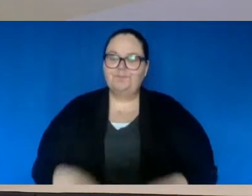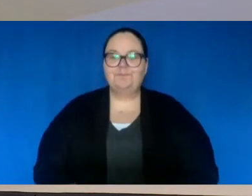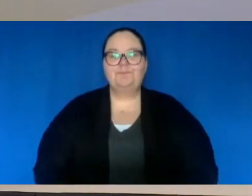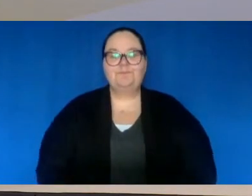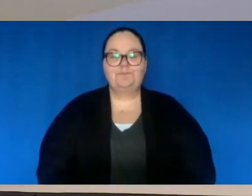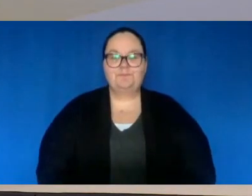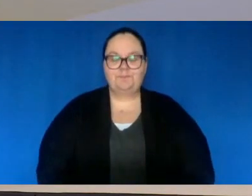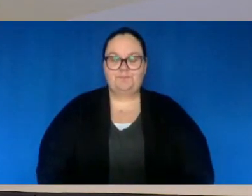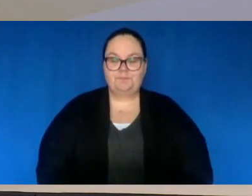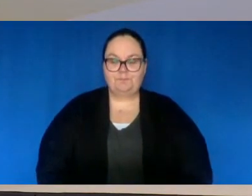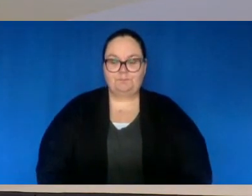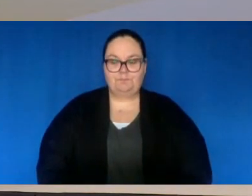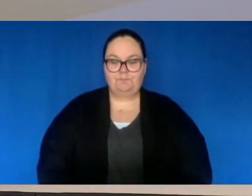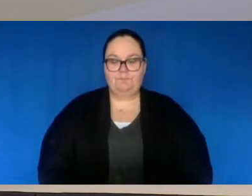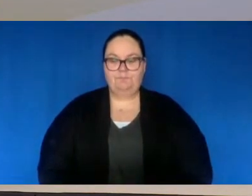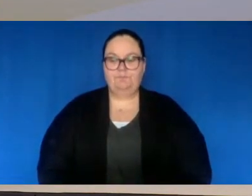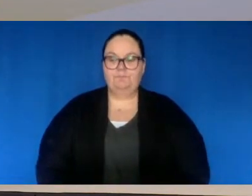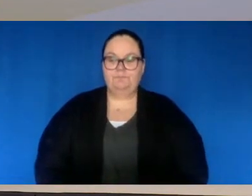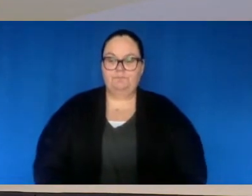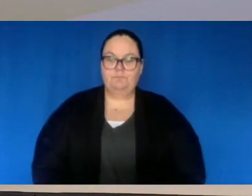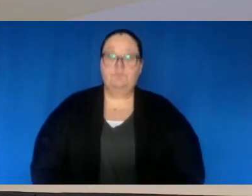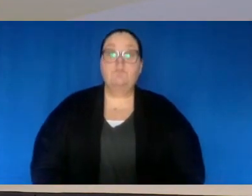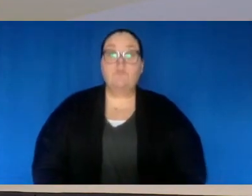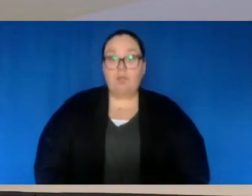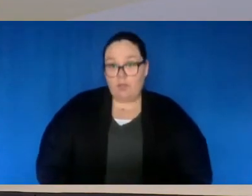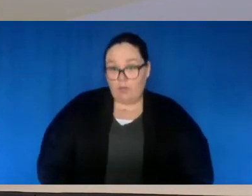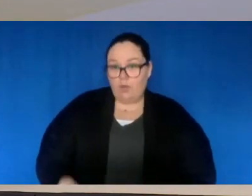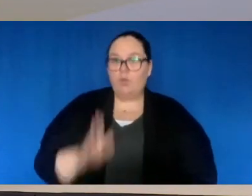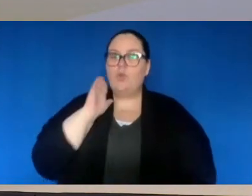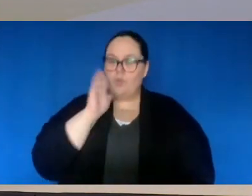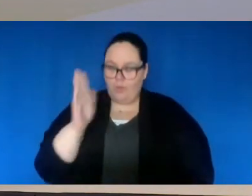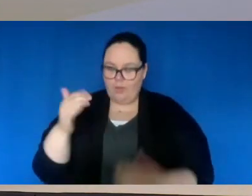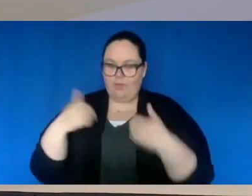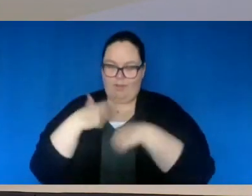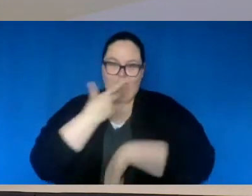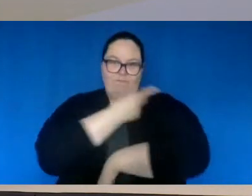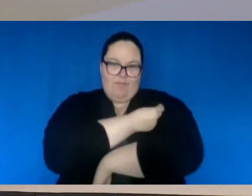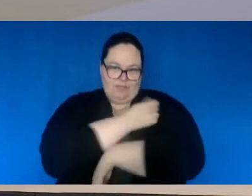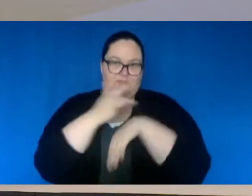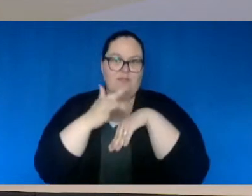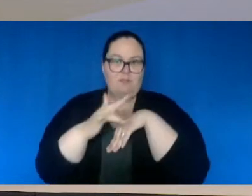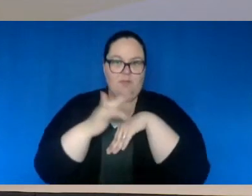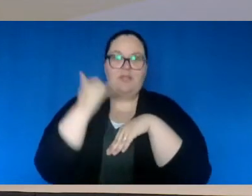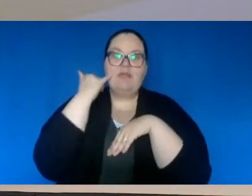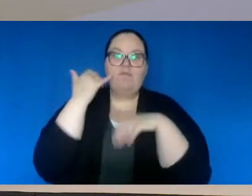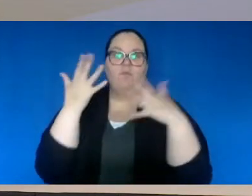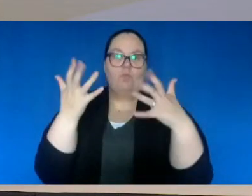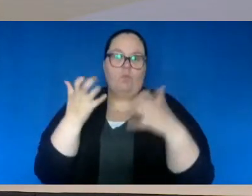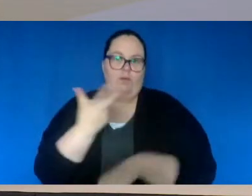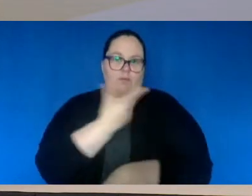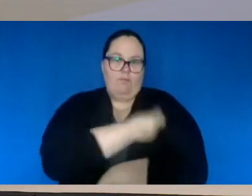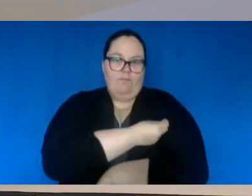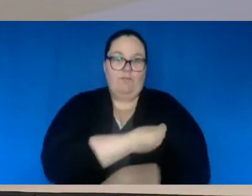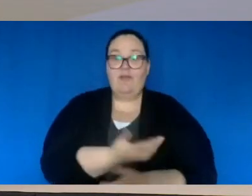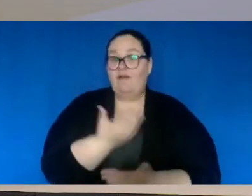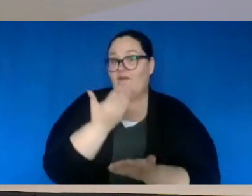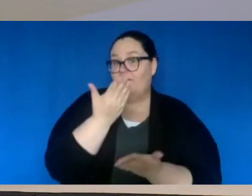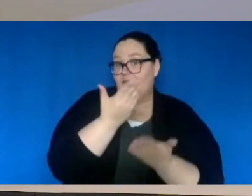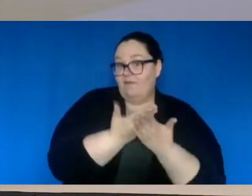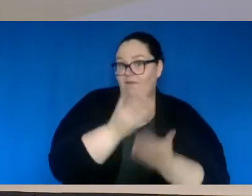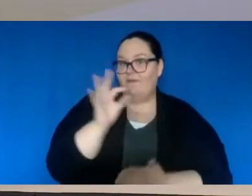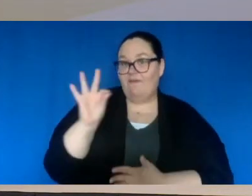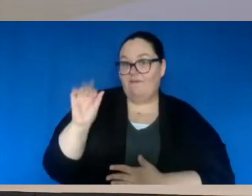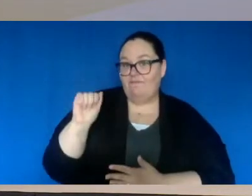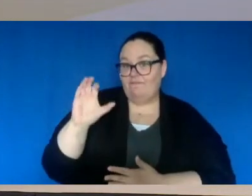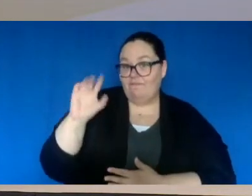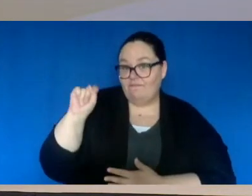vaccine. There will be vaccine for everyone who wants to be immunized. Vaccine fact sheets and posters are available online in